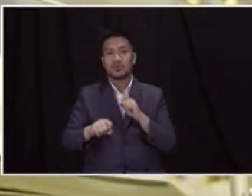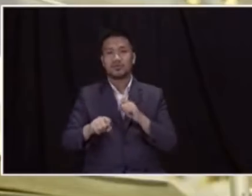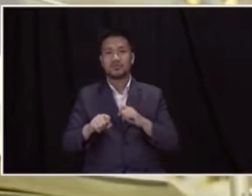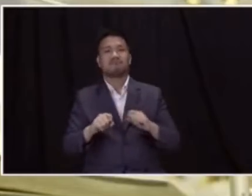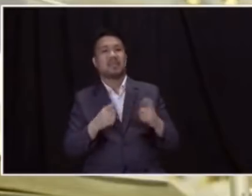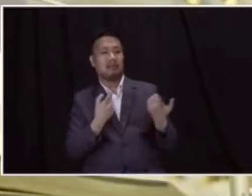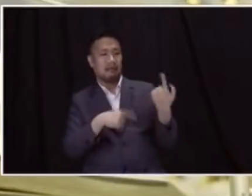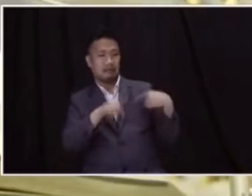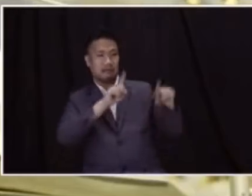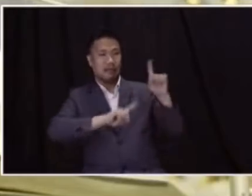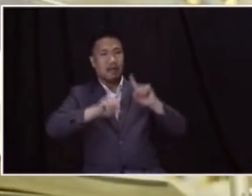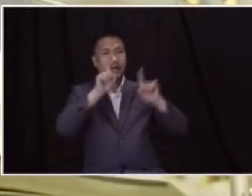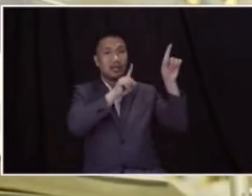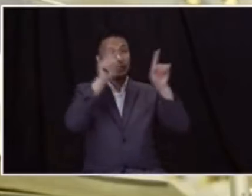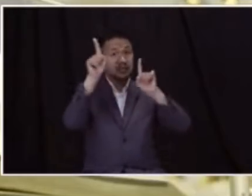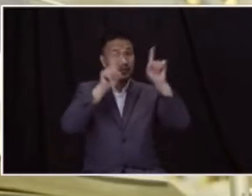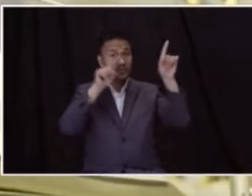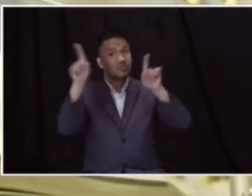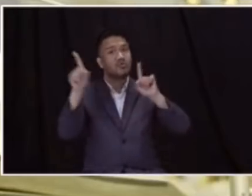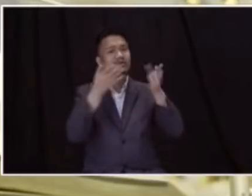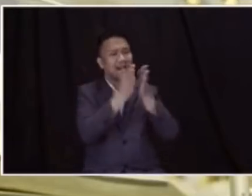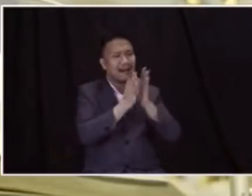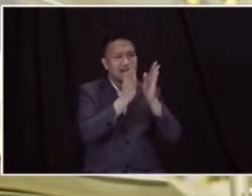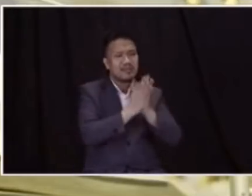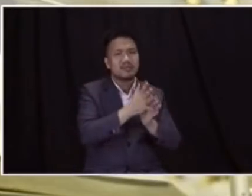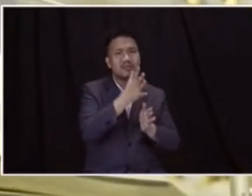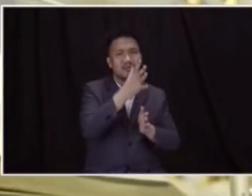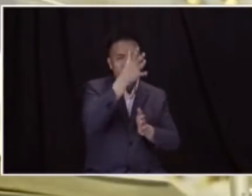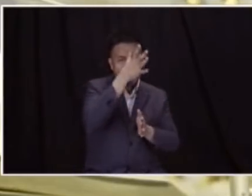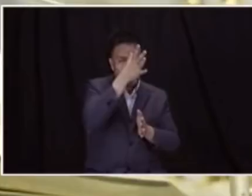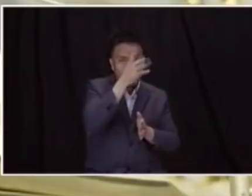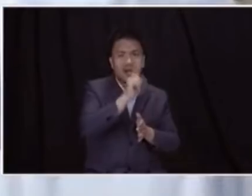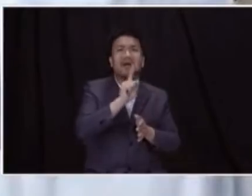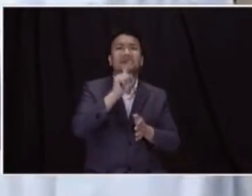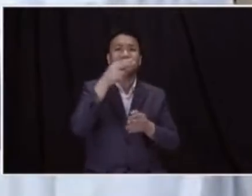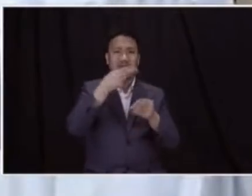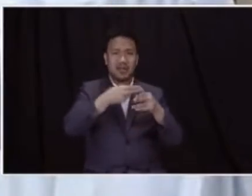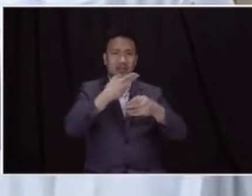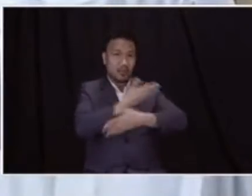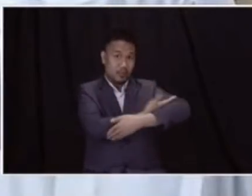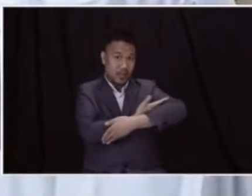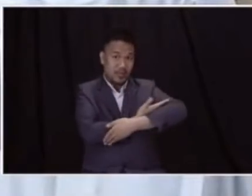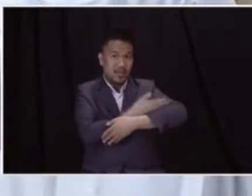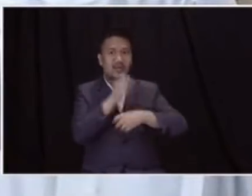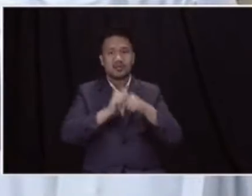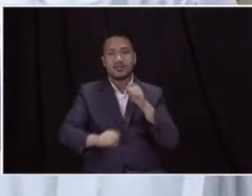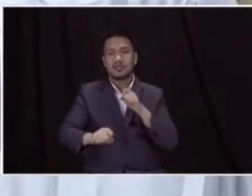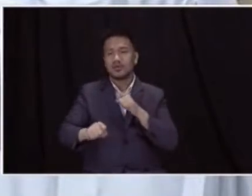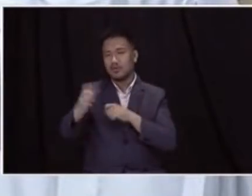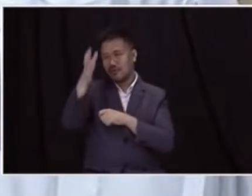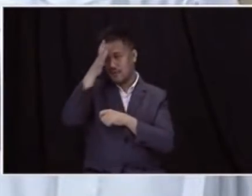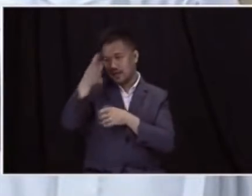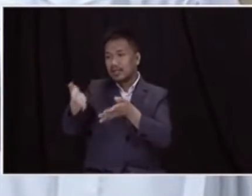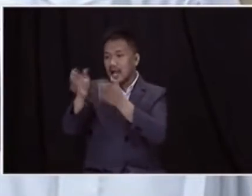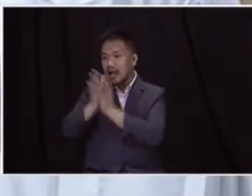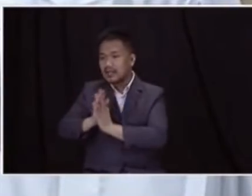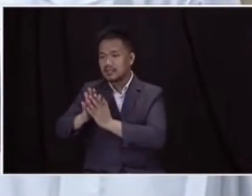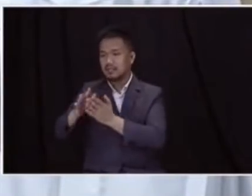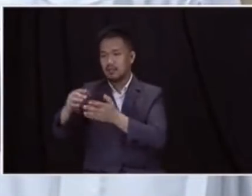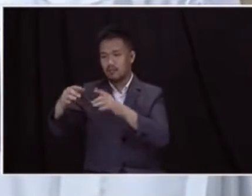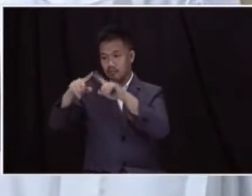signs, asking his father what he wished him to be called. He asked for a tablet and